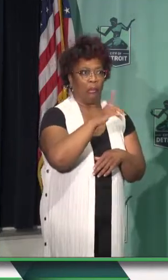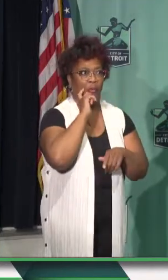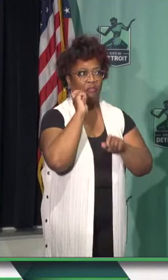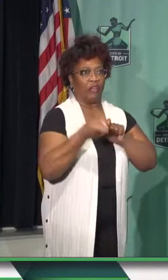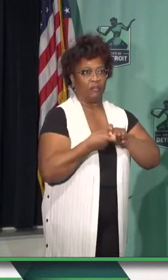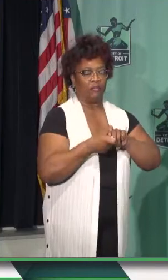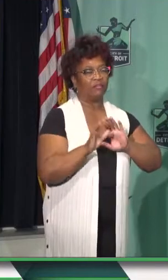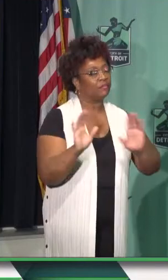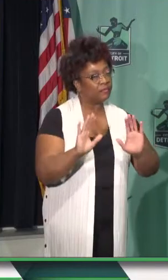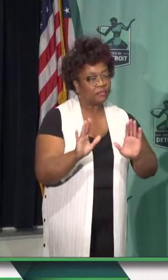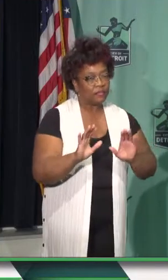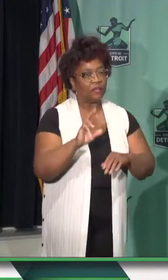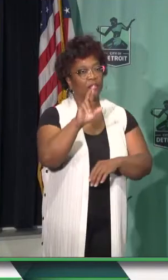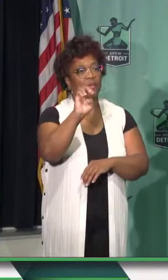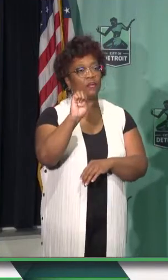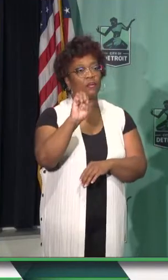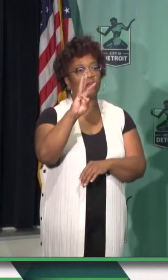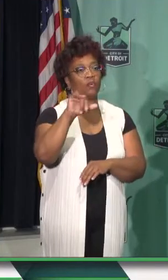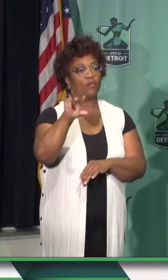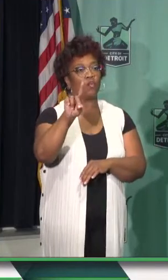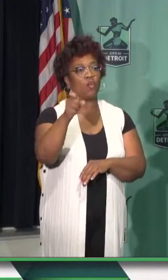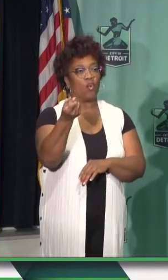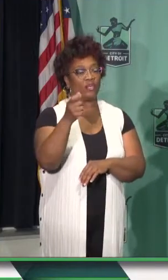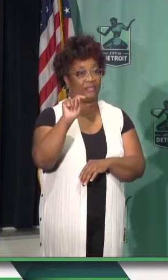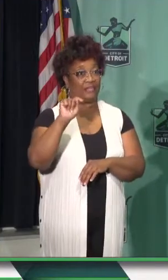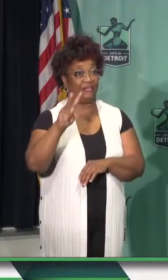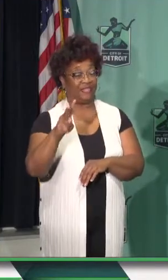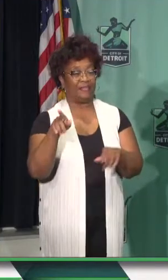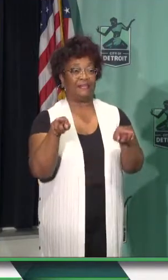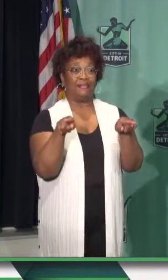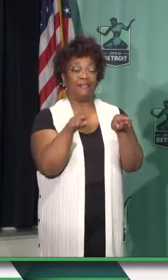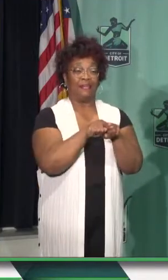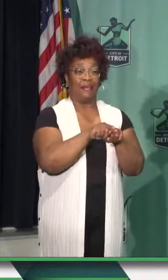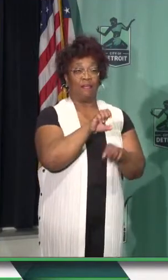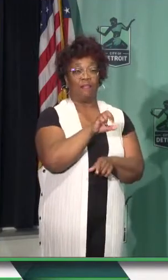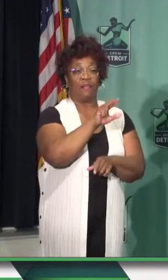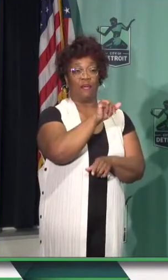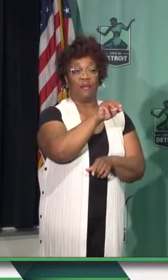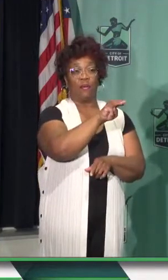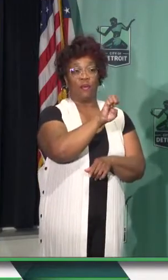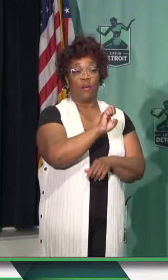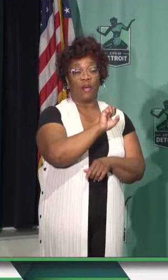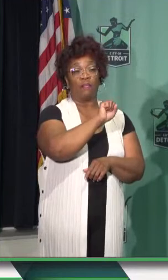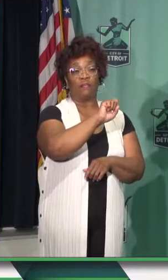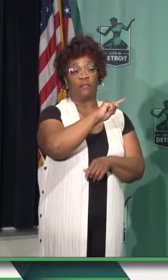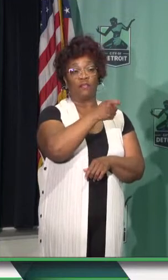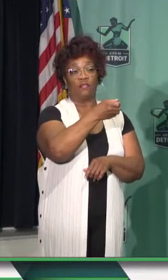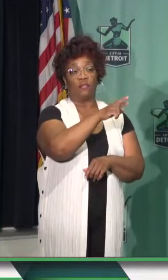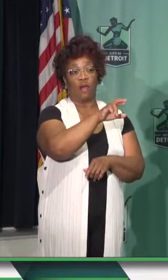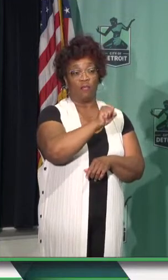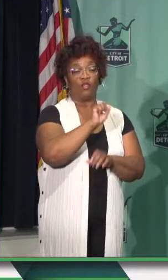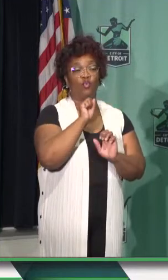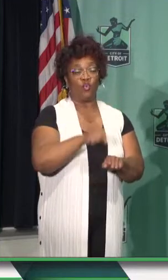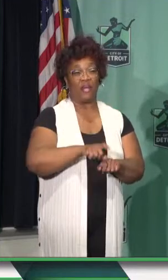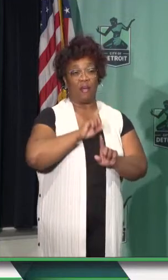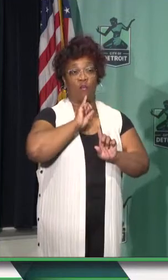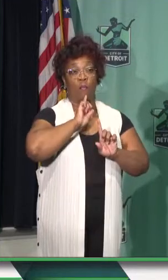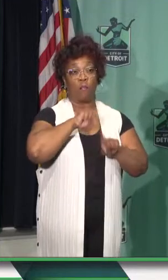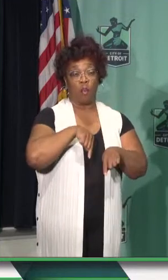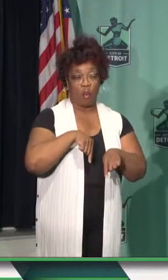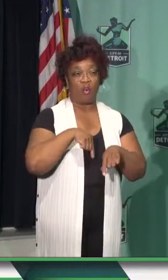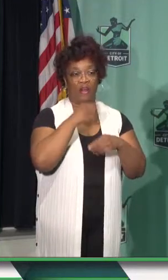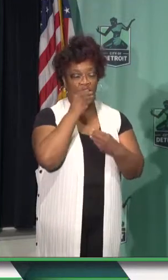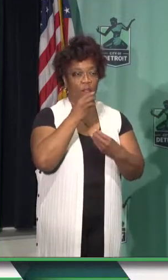Rewards TV, just like with Crime Stoppers, you're able to report, to be able to give information that can lead to the apprehension